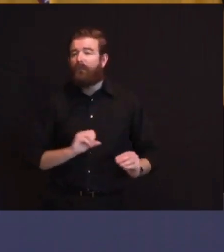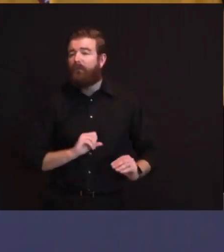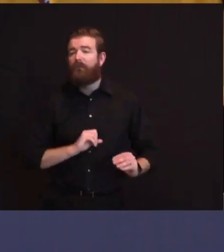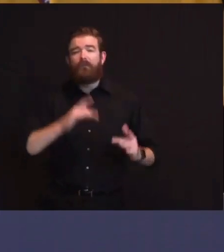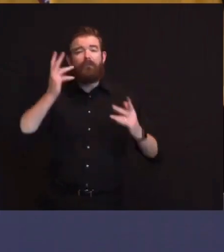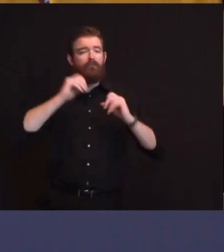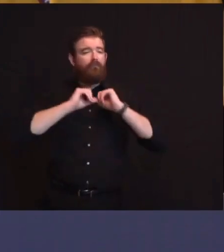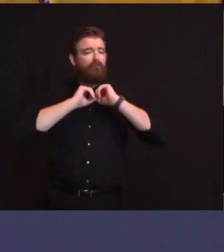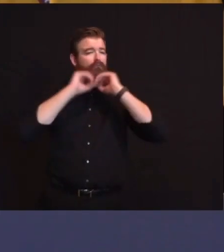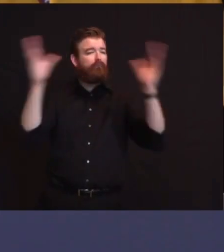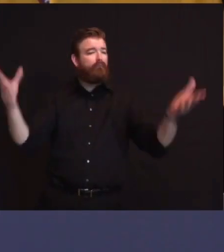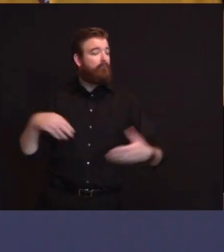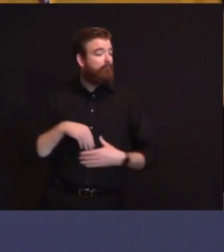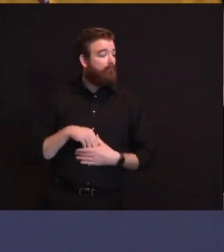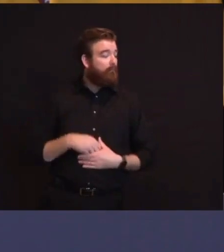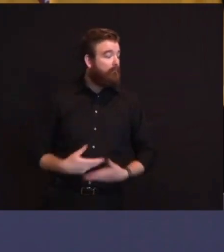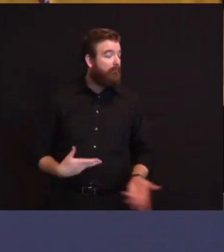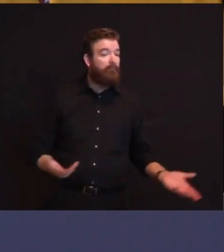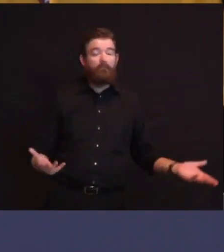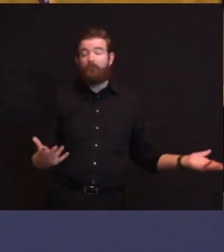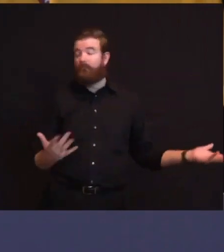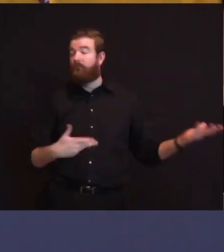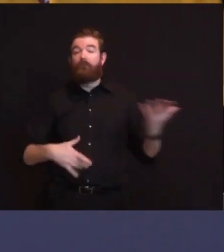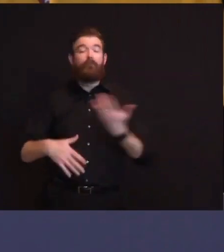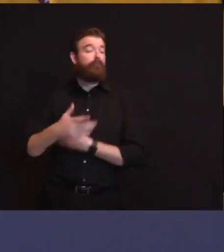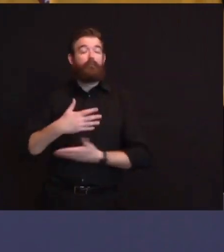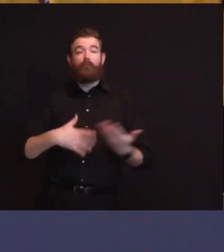carrying the virus, and there were, I believe, 5